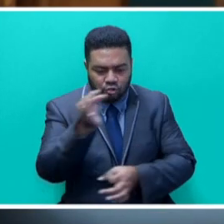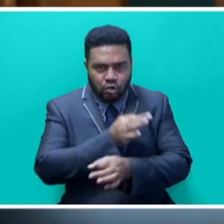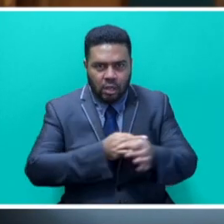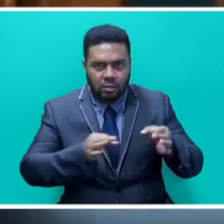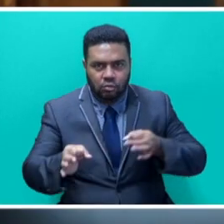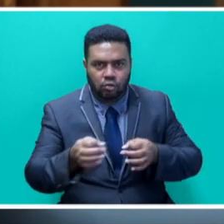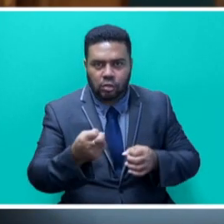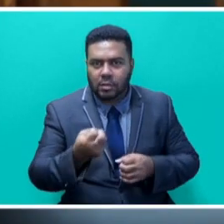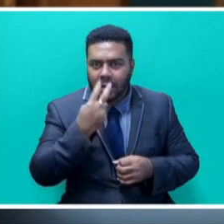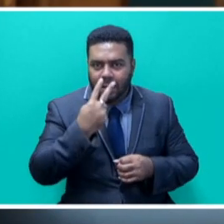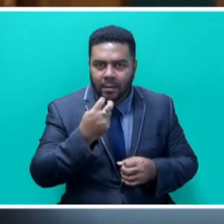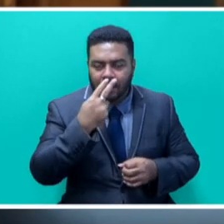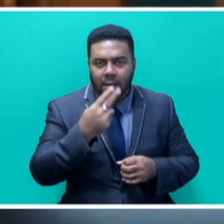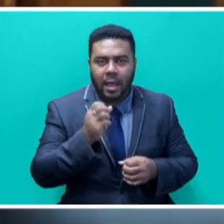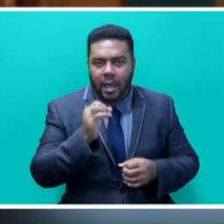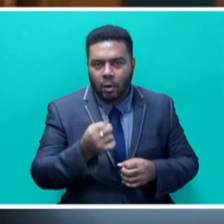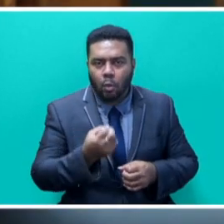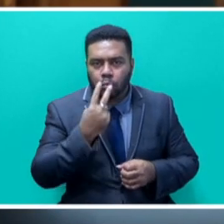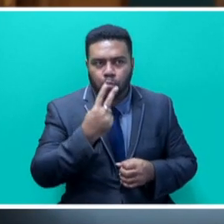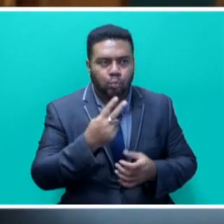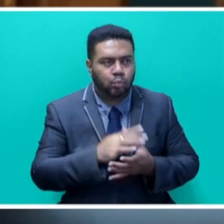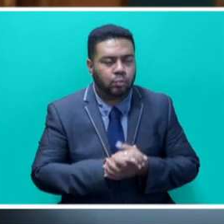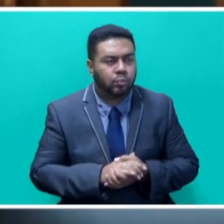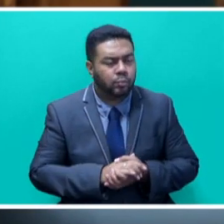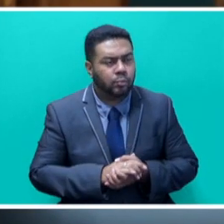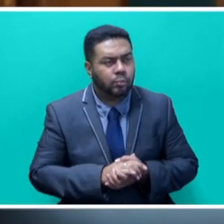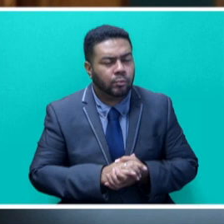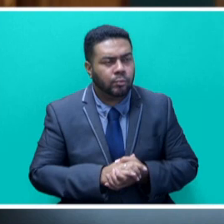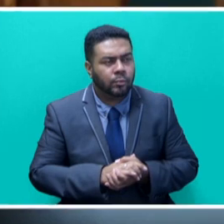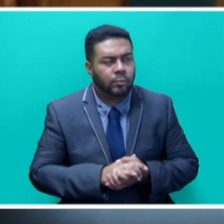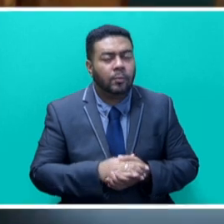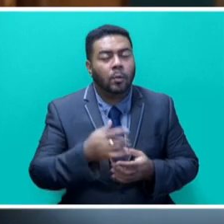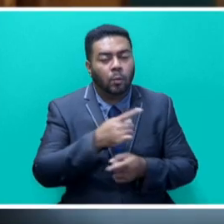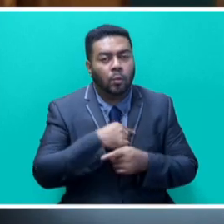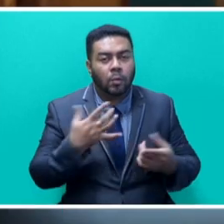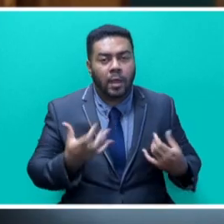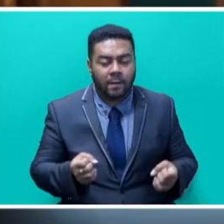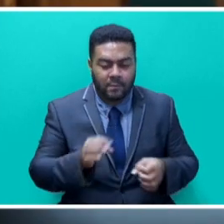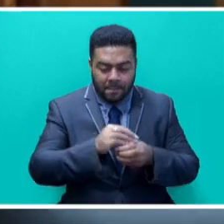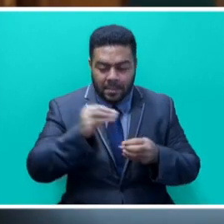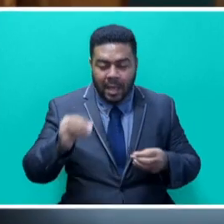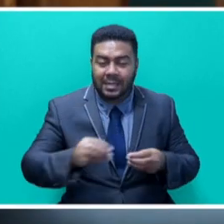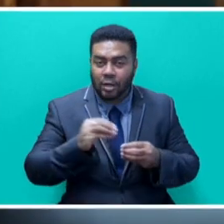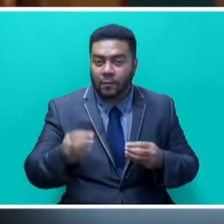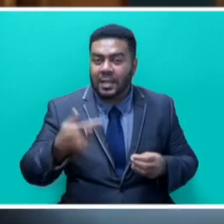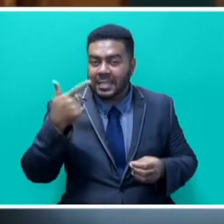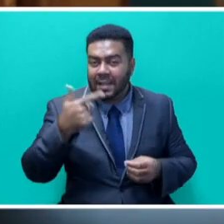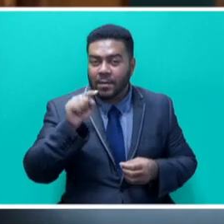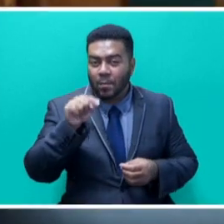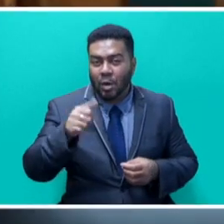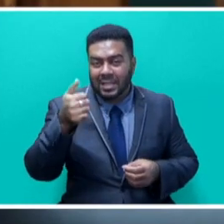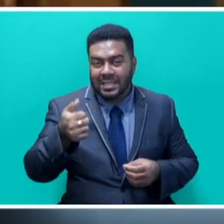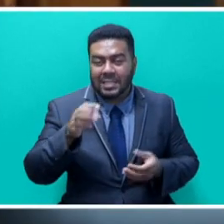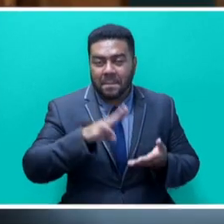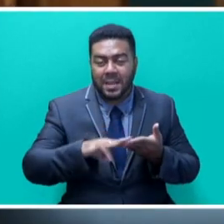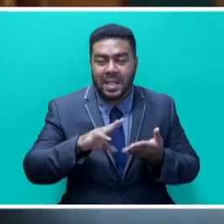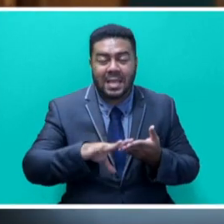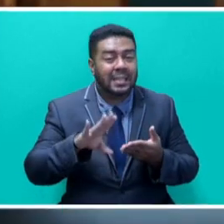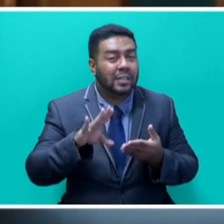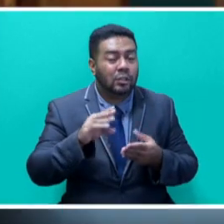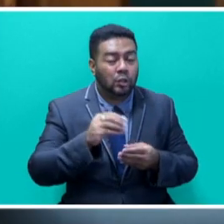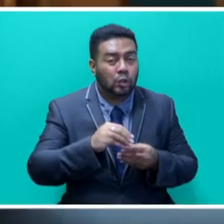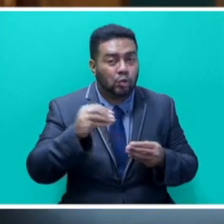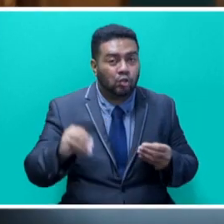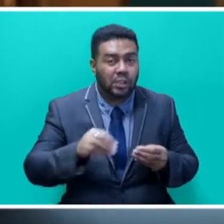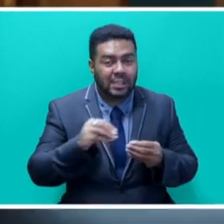planting revolution started in January 2019, and we have planted over 7.6 million trees and mangroves